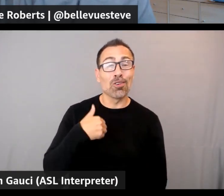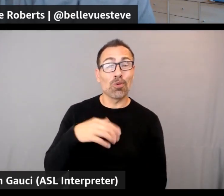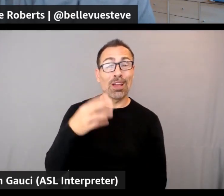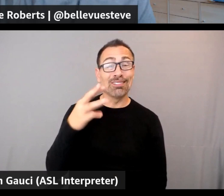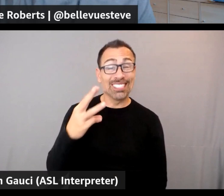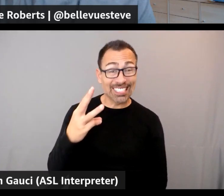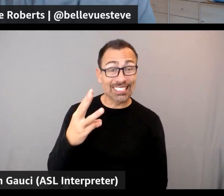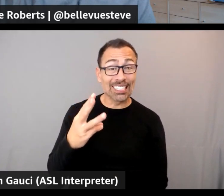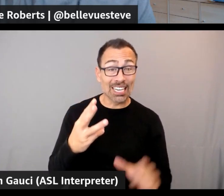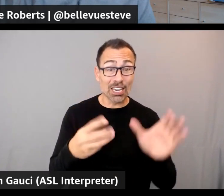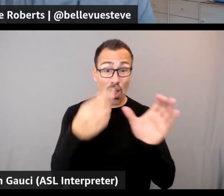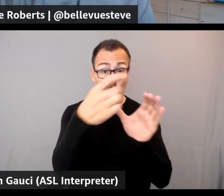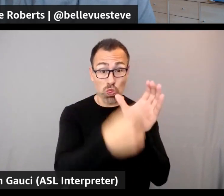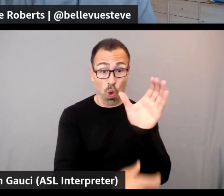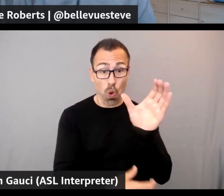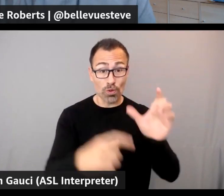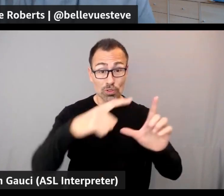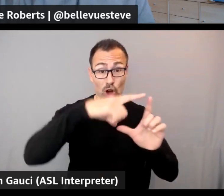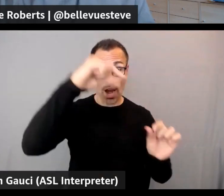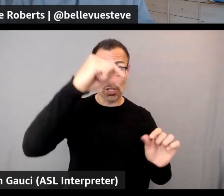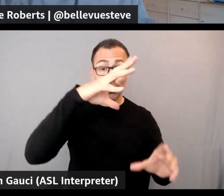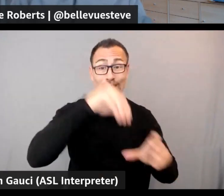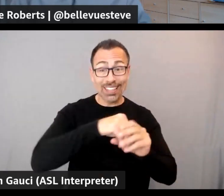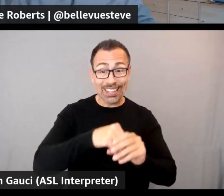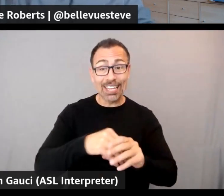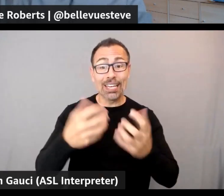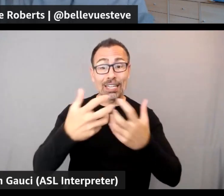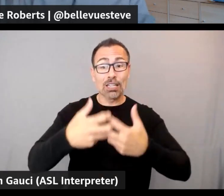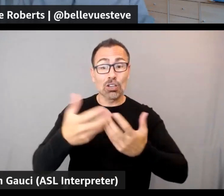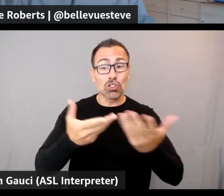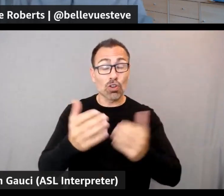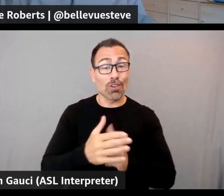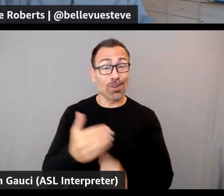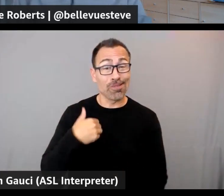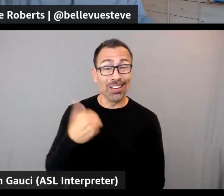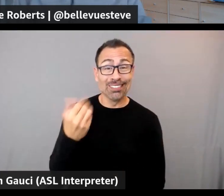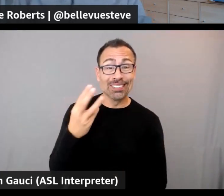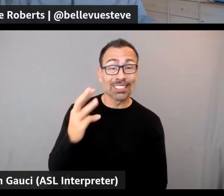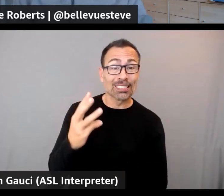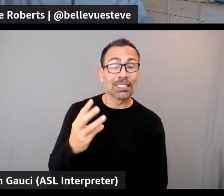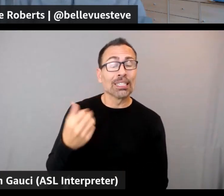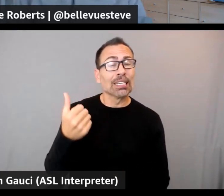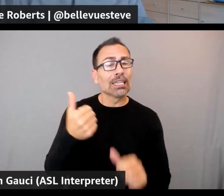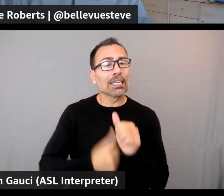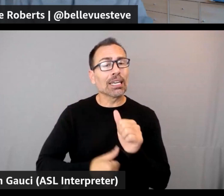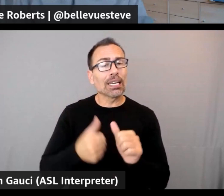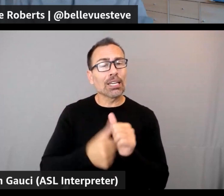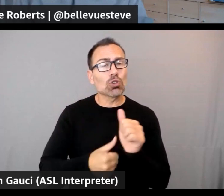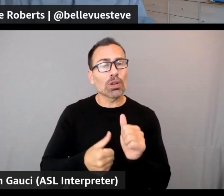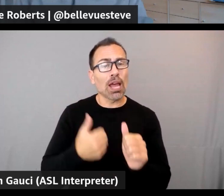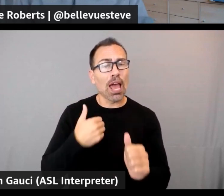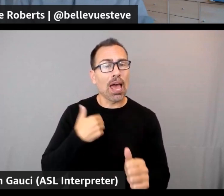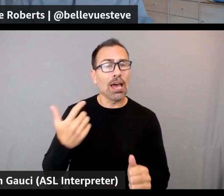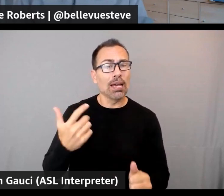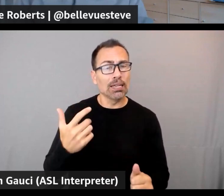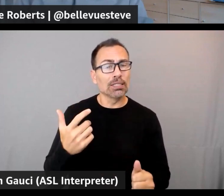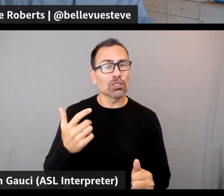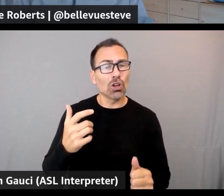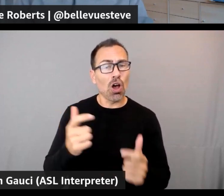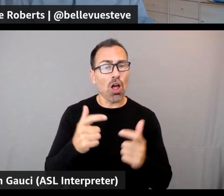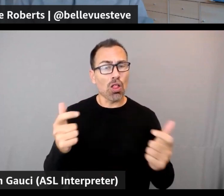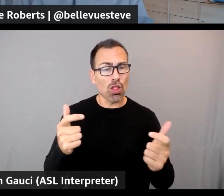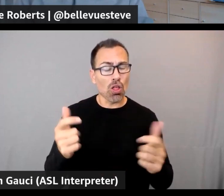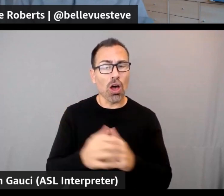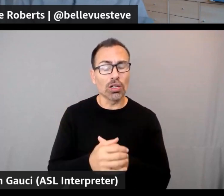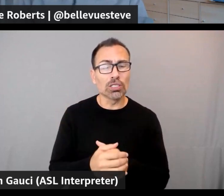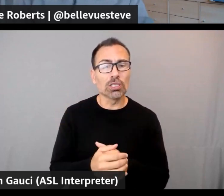server. So they sit inside the server. We have 16 of them. Each one of them is coming with a fairly large heatsink. I couldn't hold it with my hand. It's